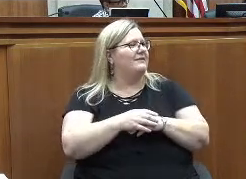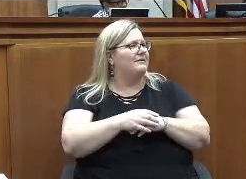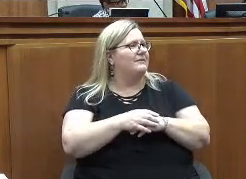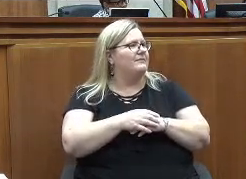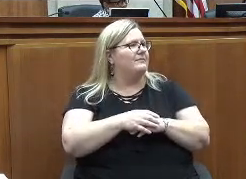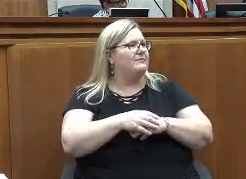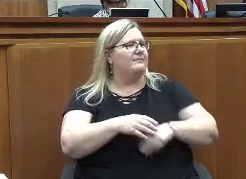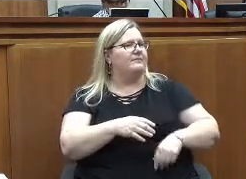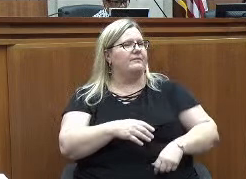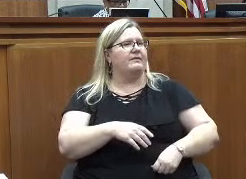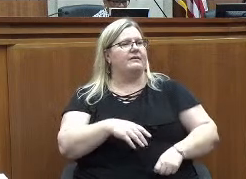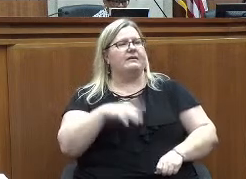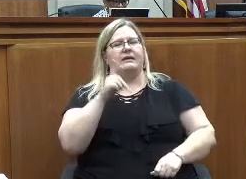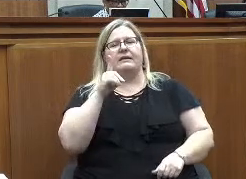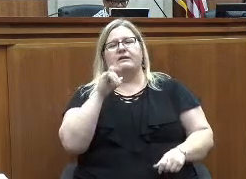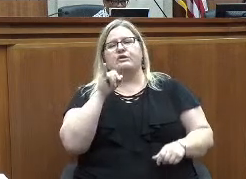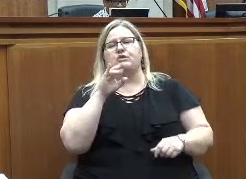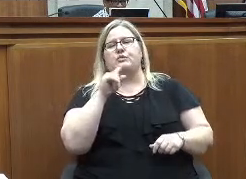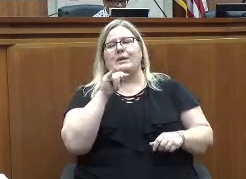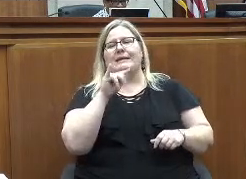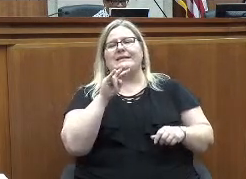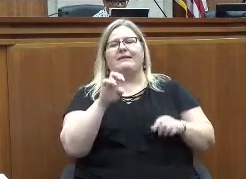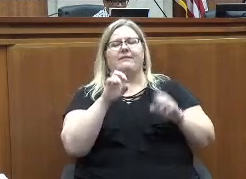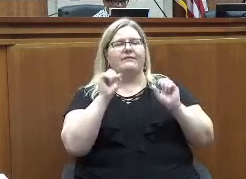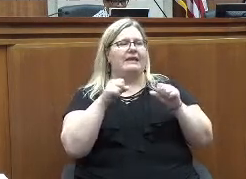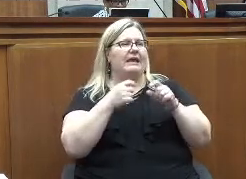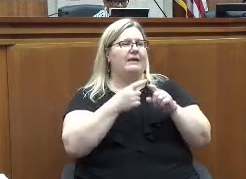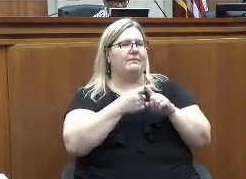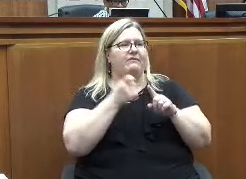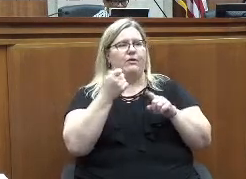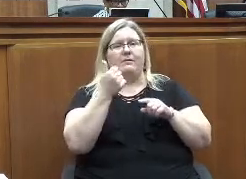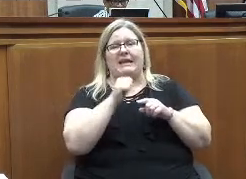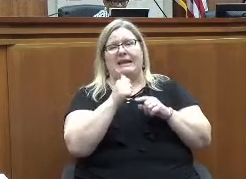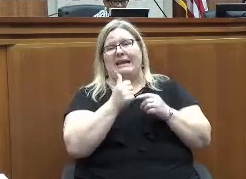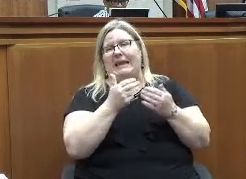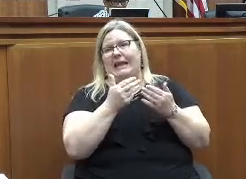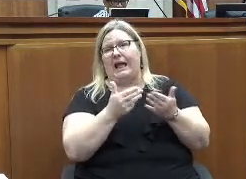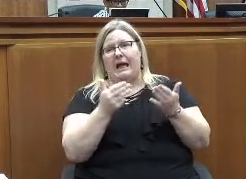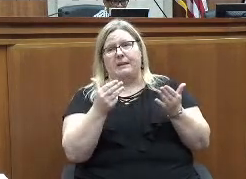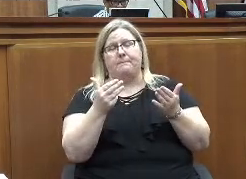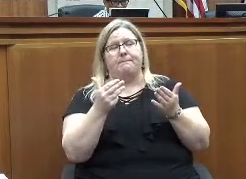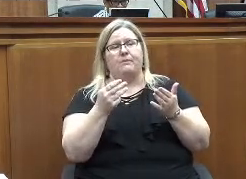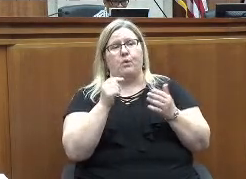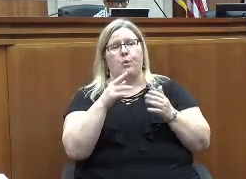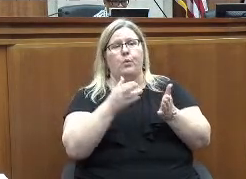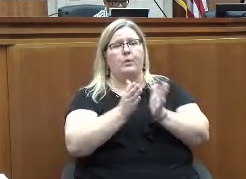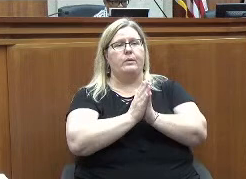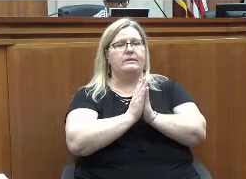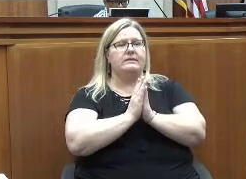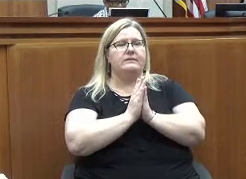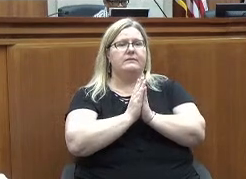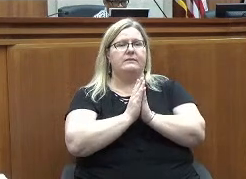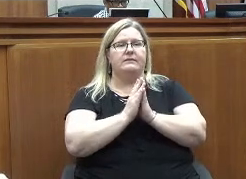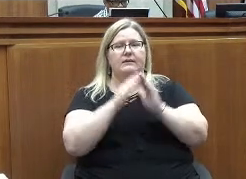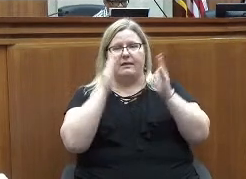Yeah, a directive can come out of any item or a request. Hello, I'm Amanda LaGrew with